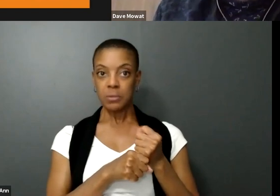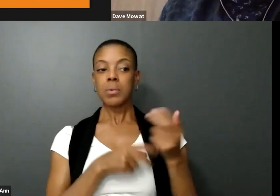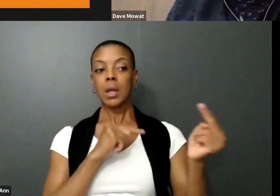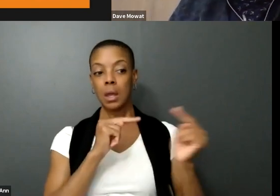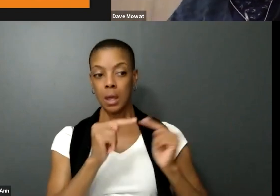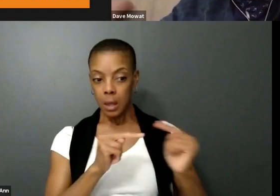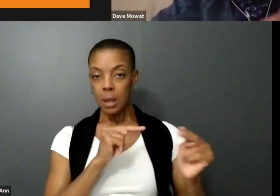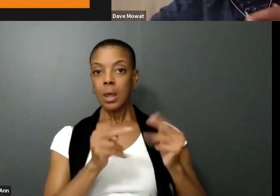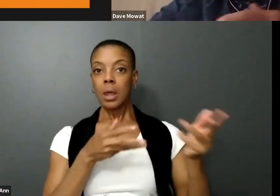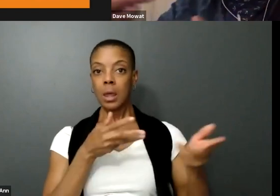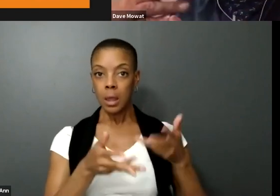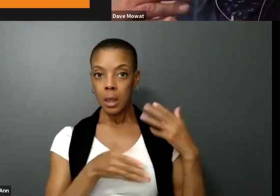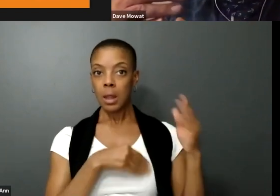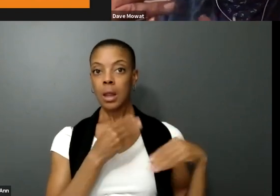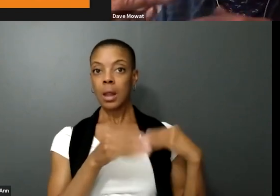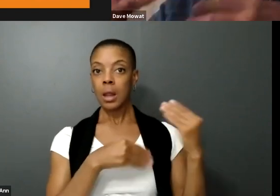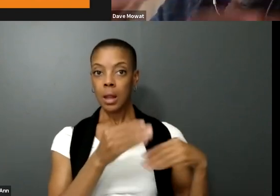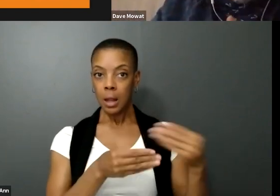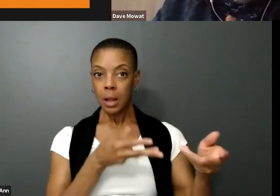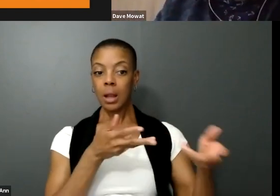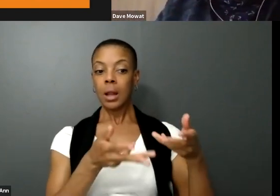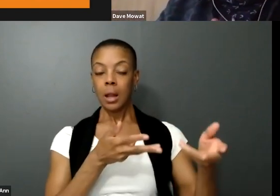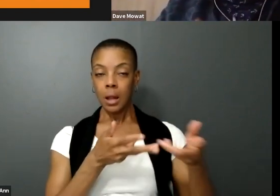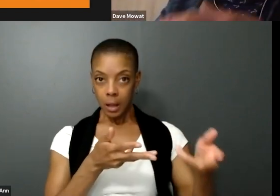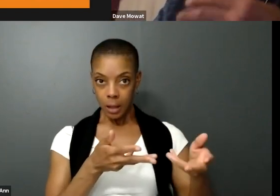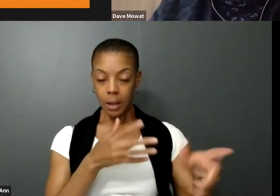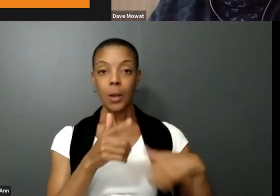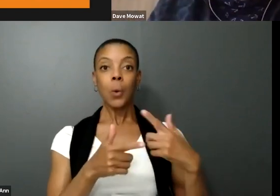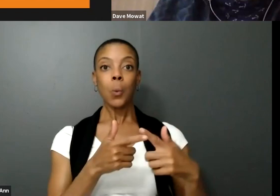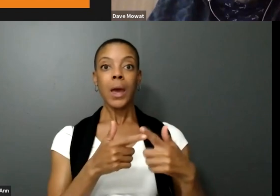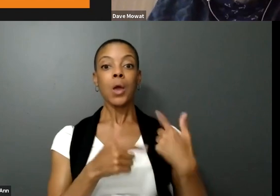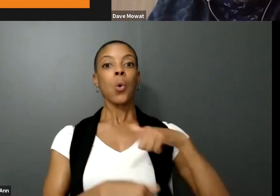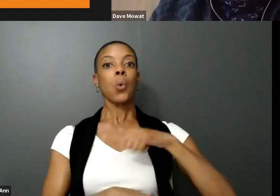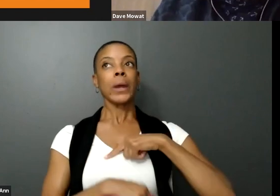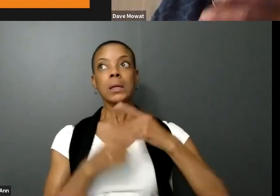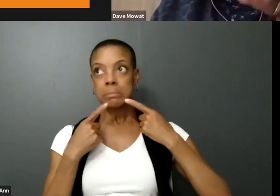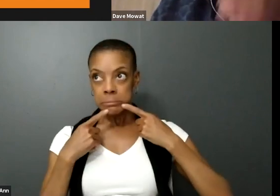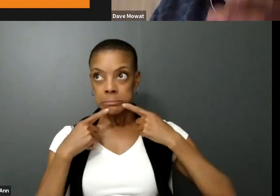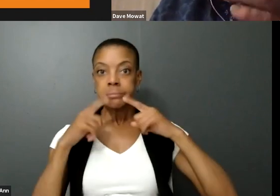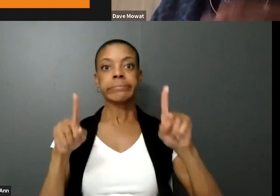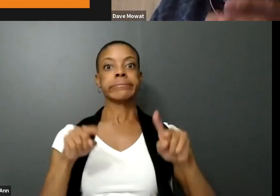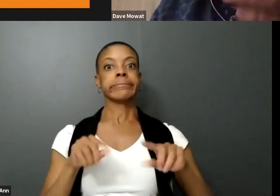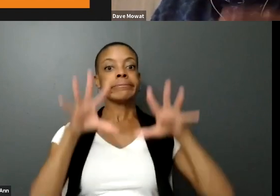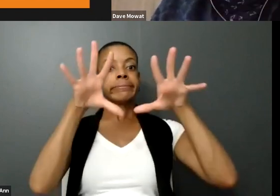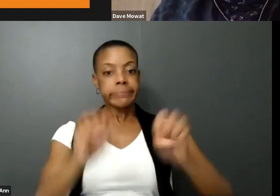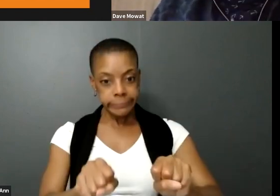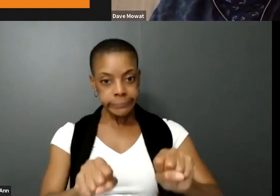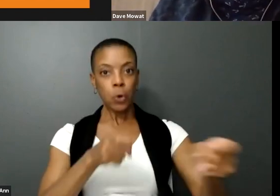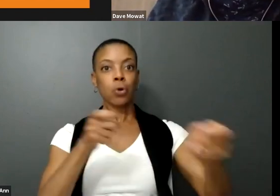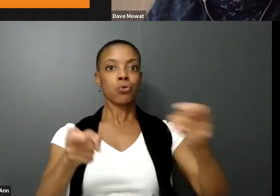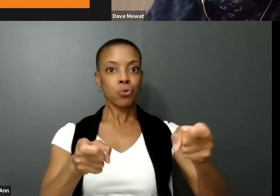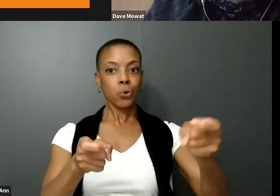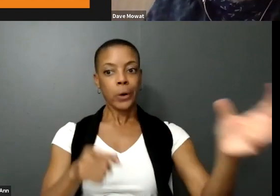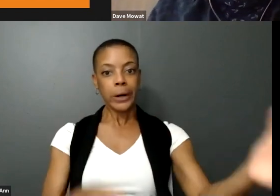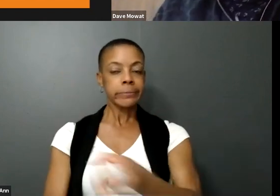agreement in which we will now officially take control over those roads that were once deemed to be